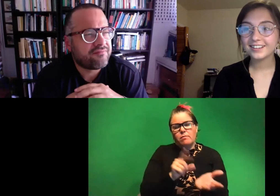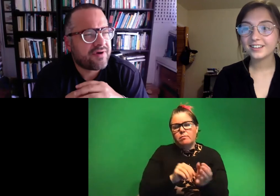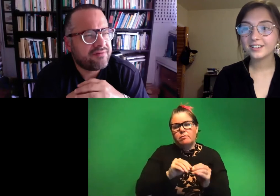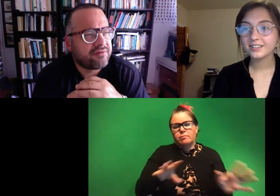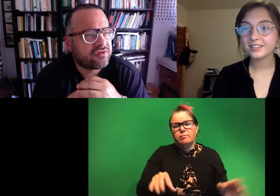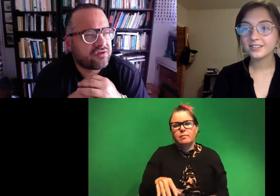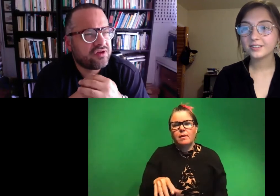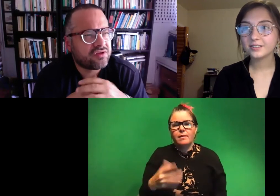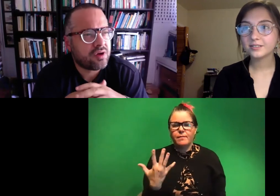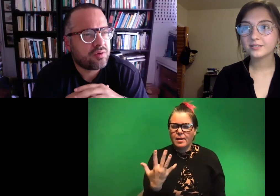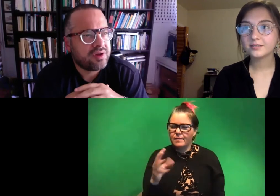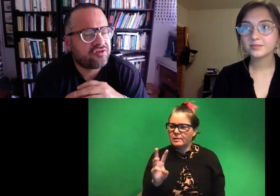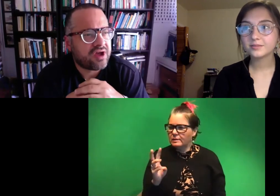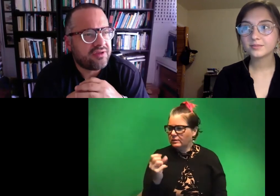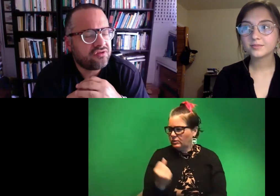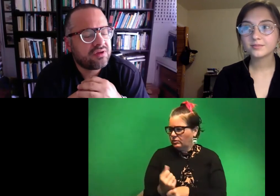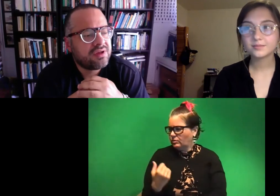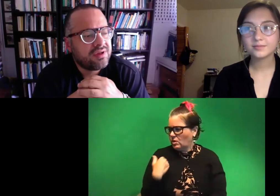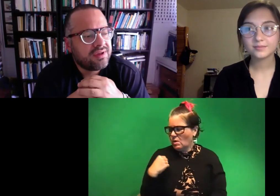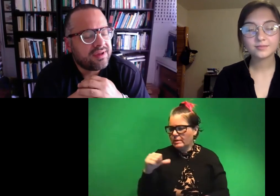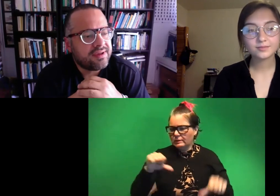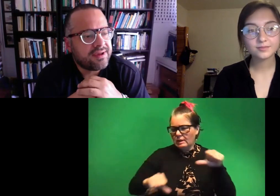like 5 or 6 years ago in Science,